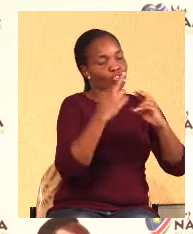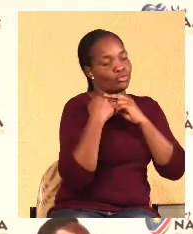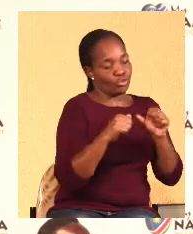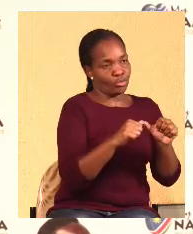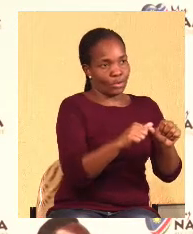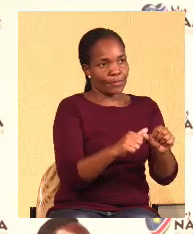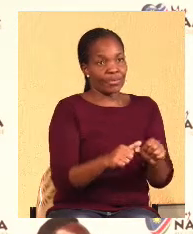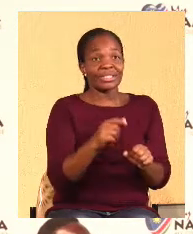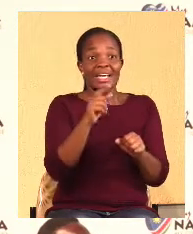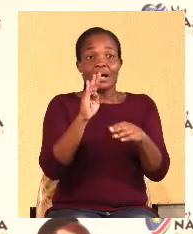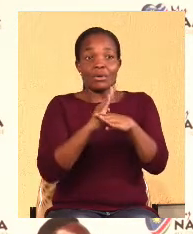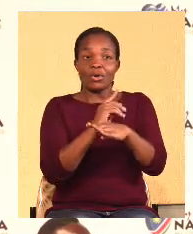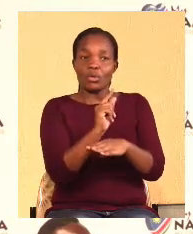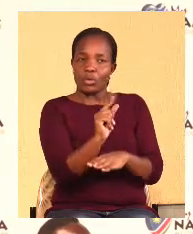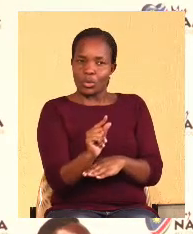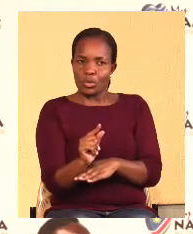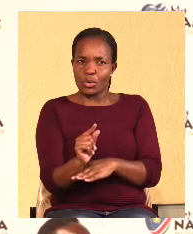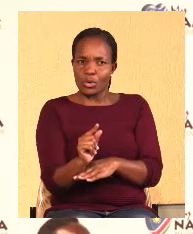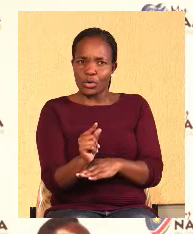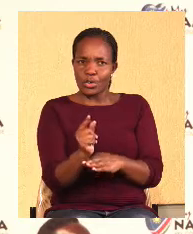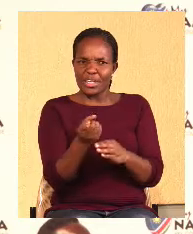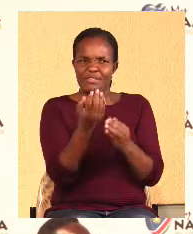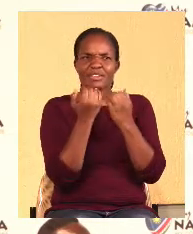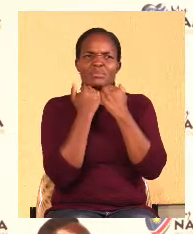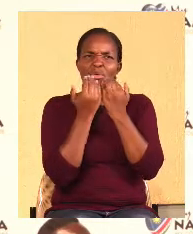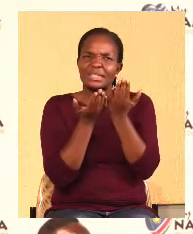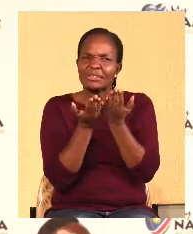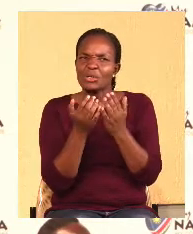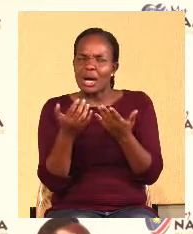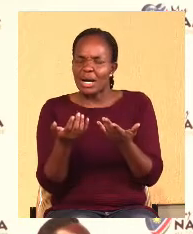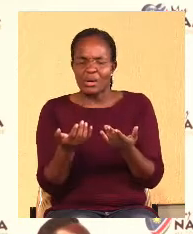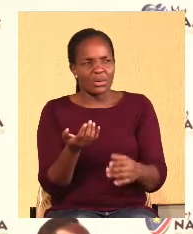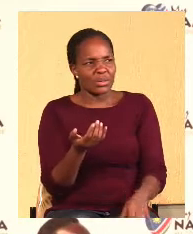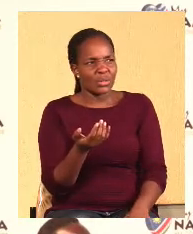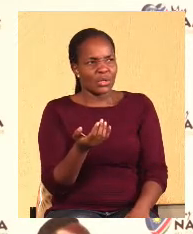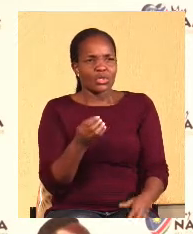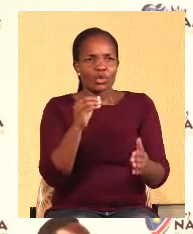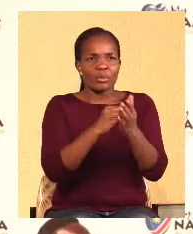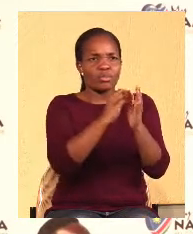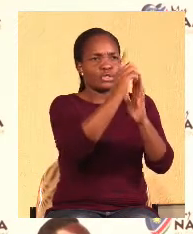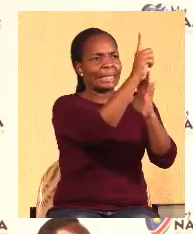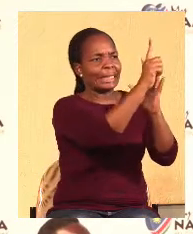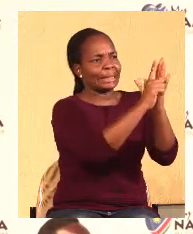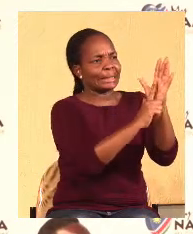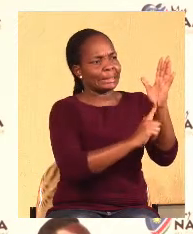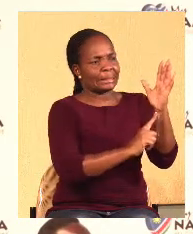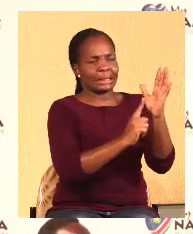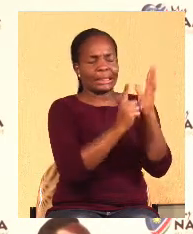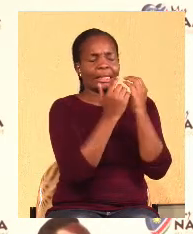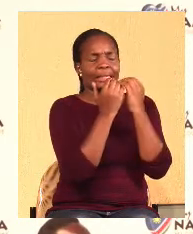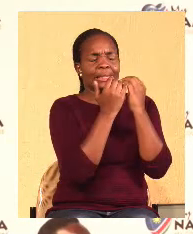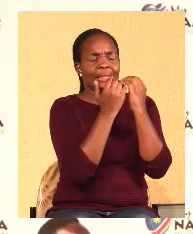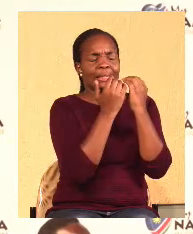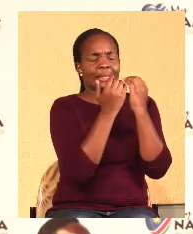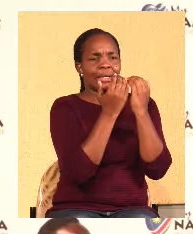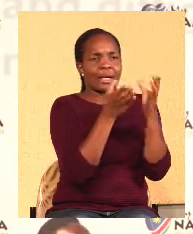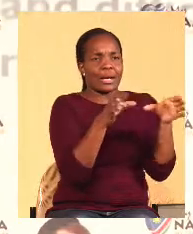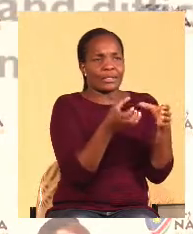services, or is it a critical service? So what we've done is we've listed what are essential goods, which